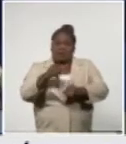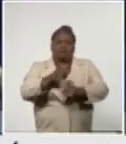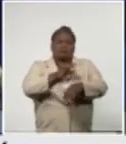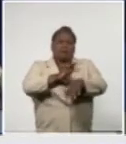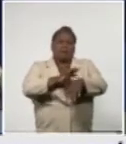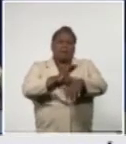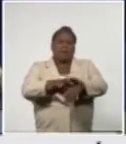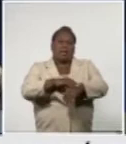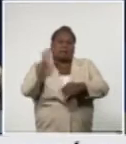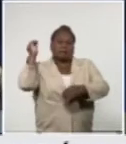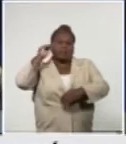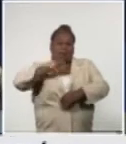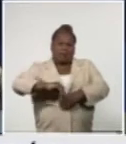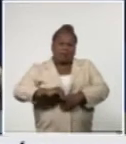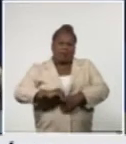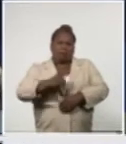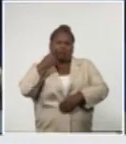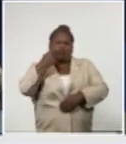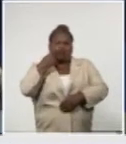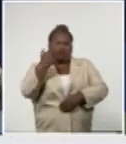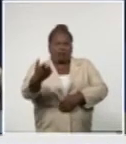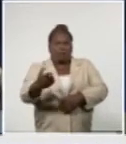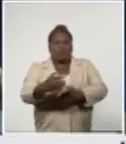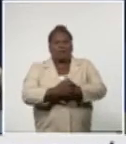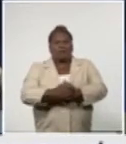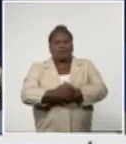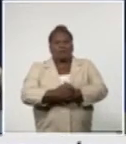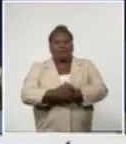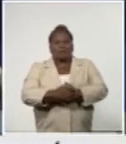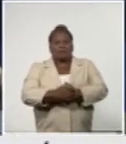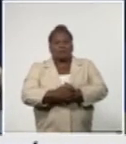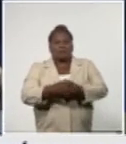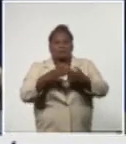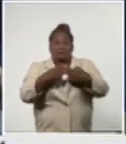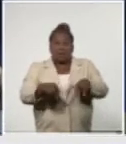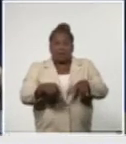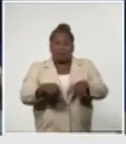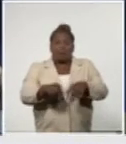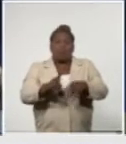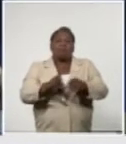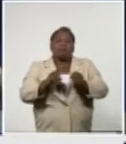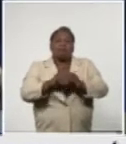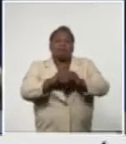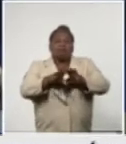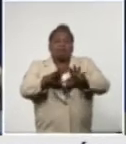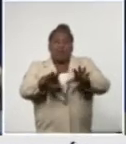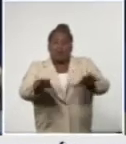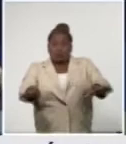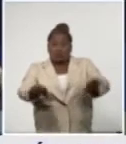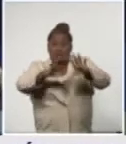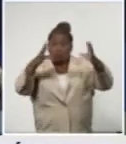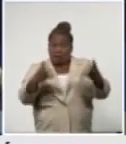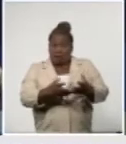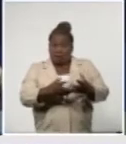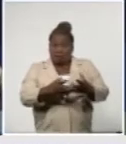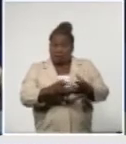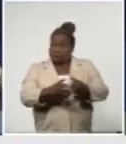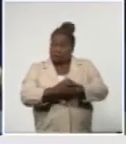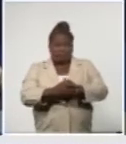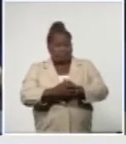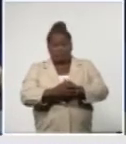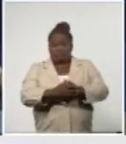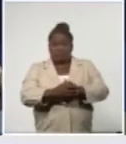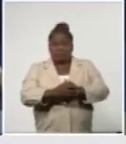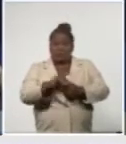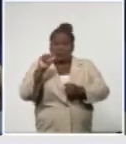several years of evolution, but as a pandemic, the COVID-19 has a magnitude that has not been